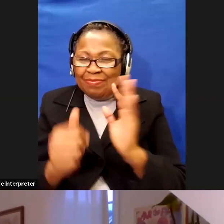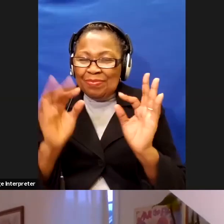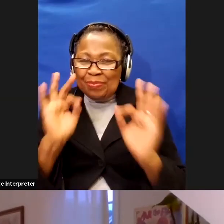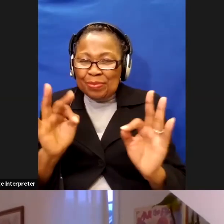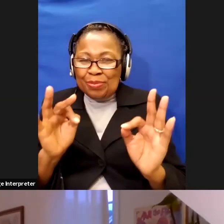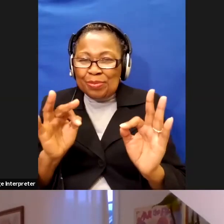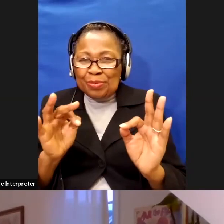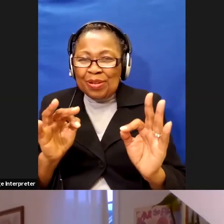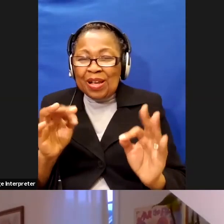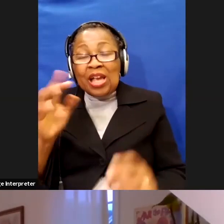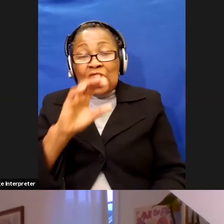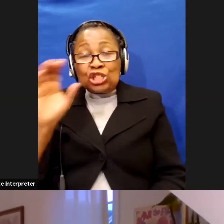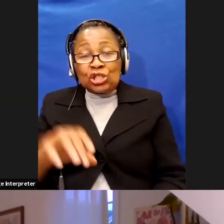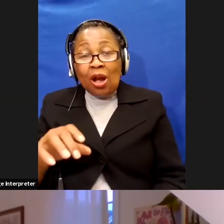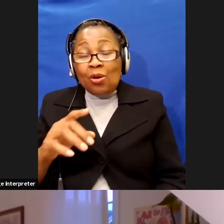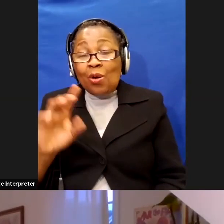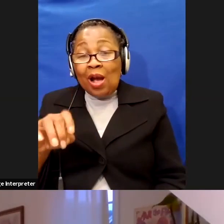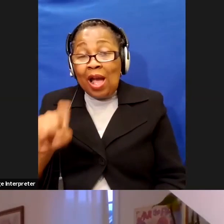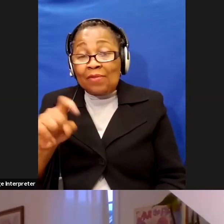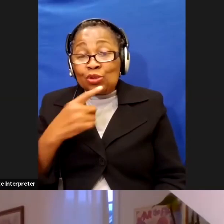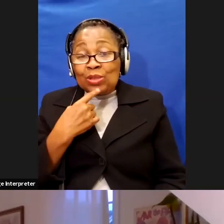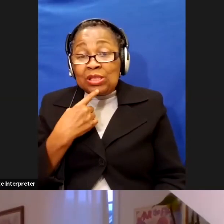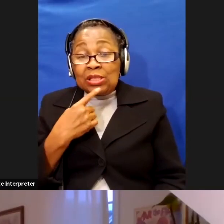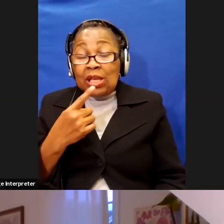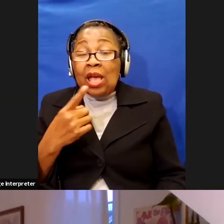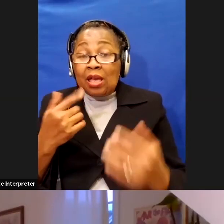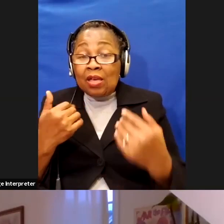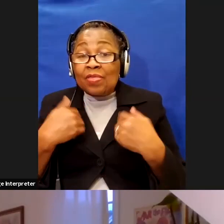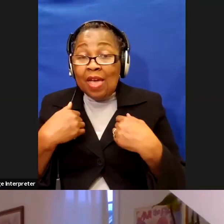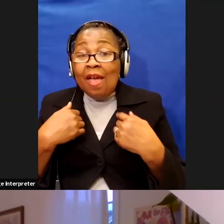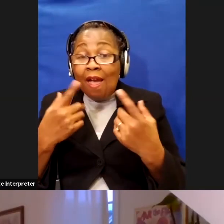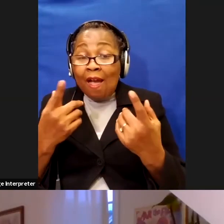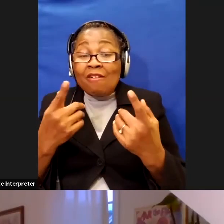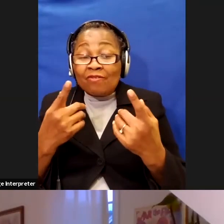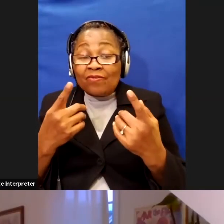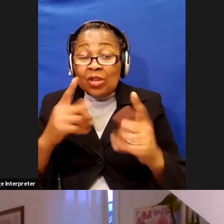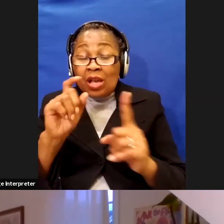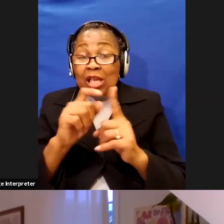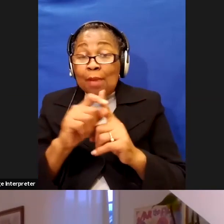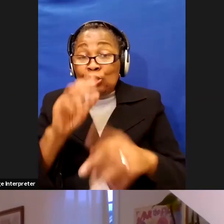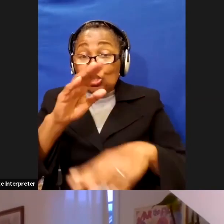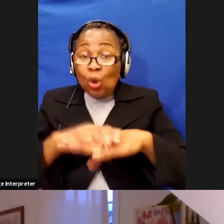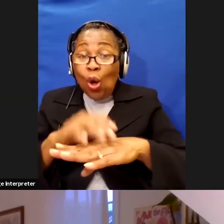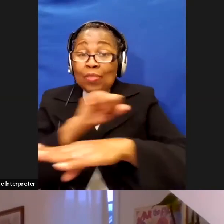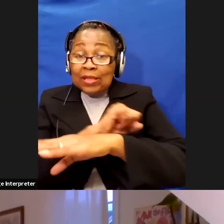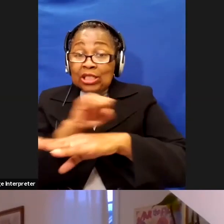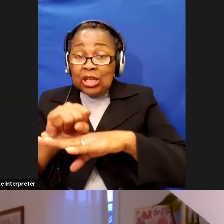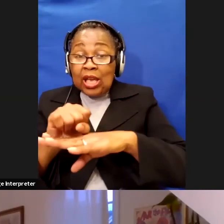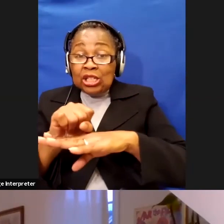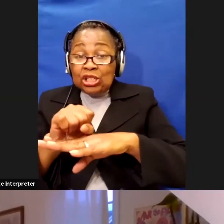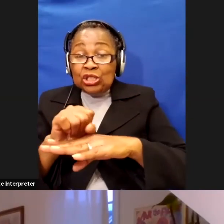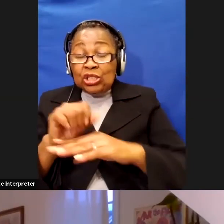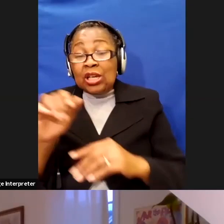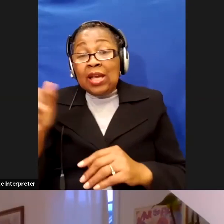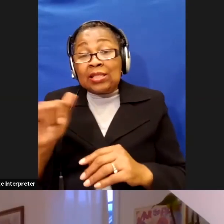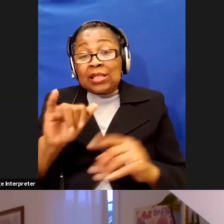have to say there's quite a few theaters that they actually put captions on stage. And so it's almost like when you go to